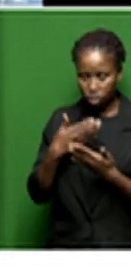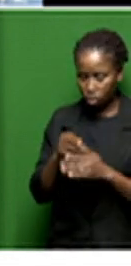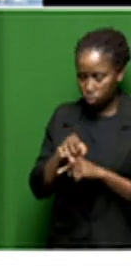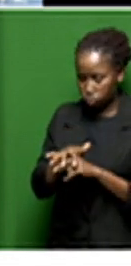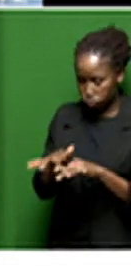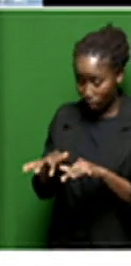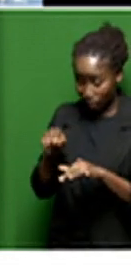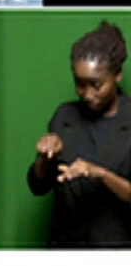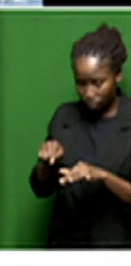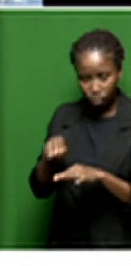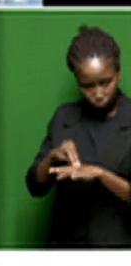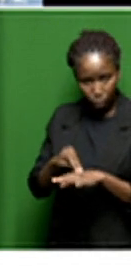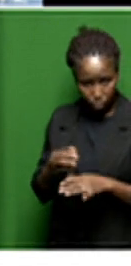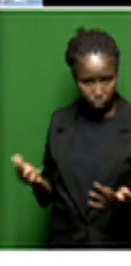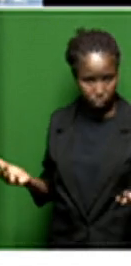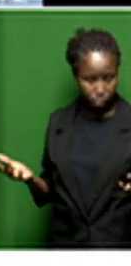problem.